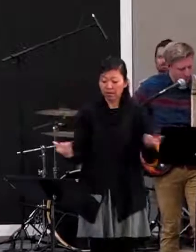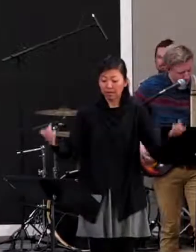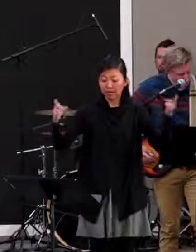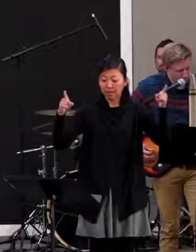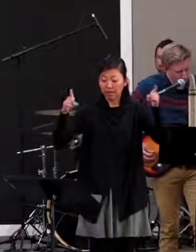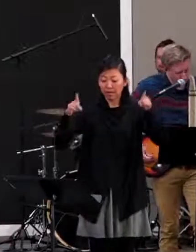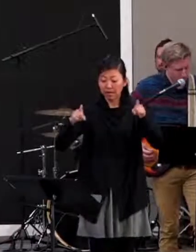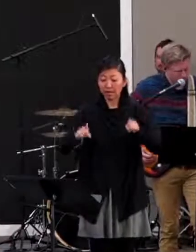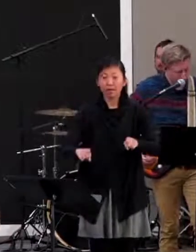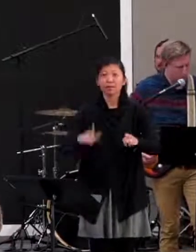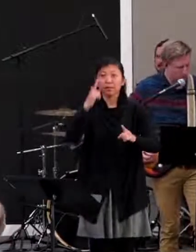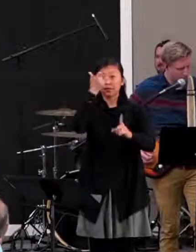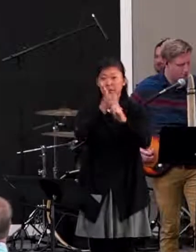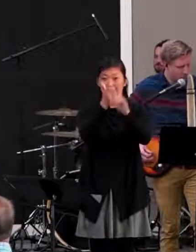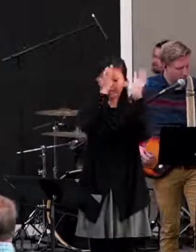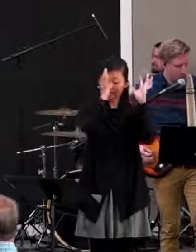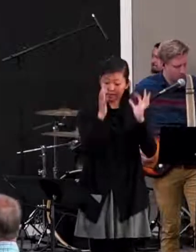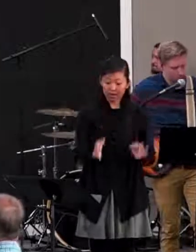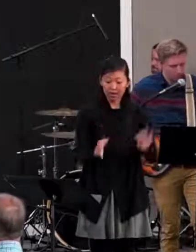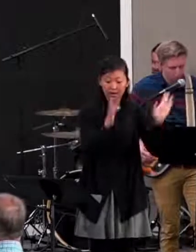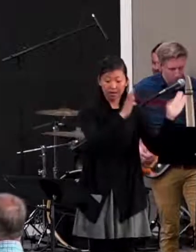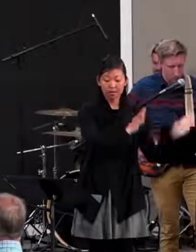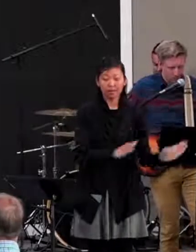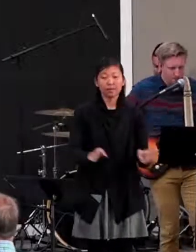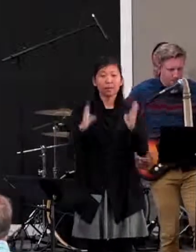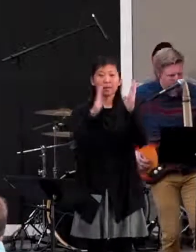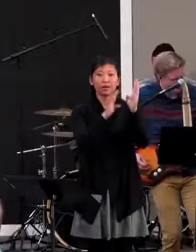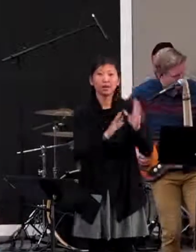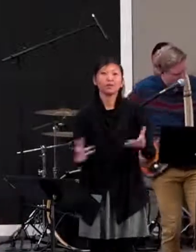to adopt me as your own.